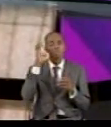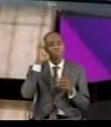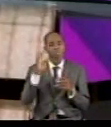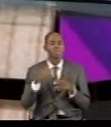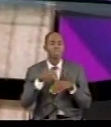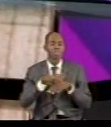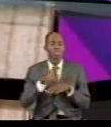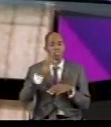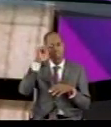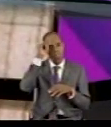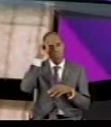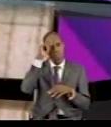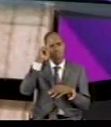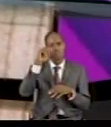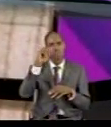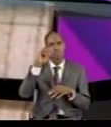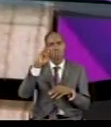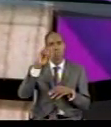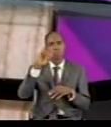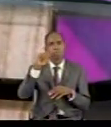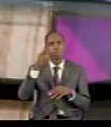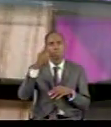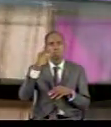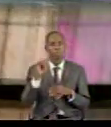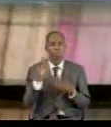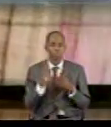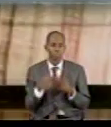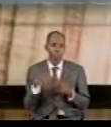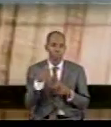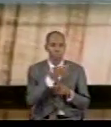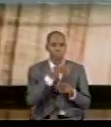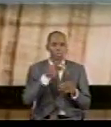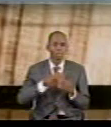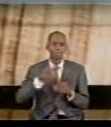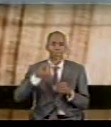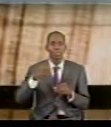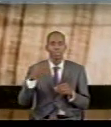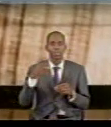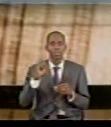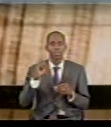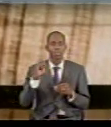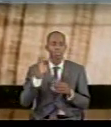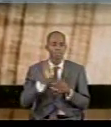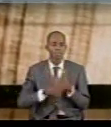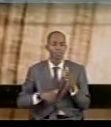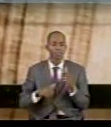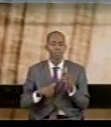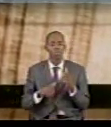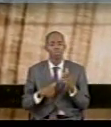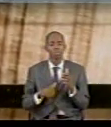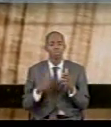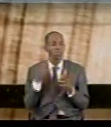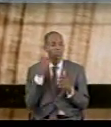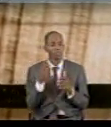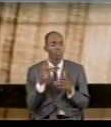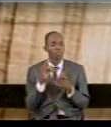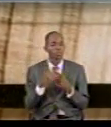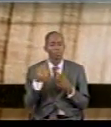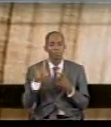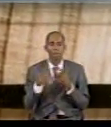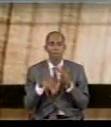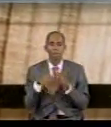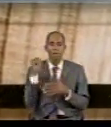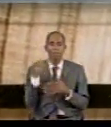to them in Thessalonica to find out, are those people who are